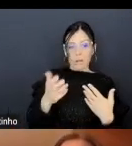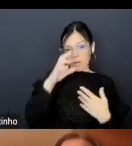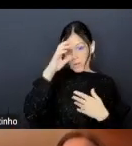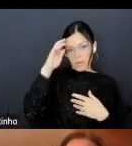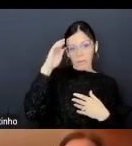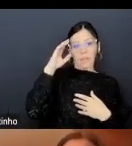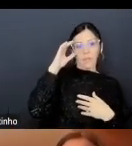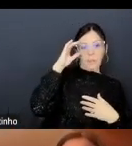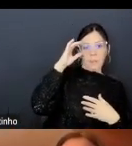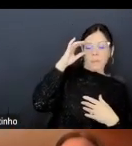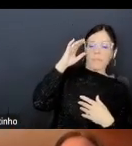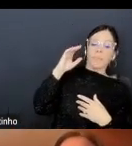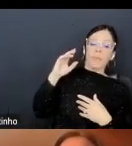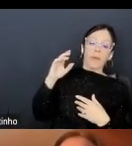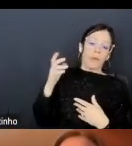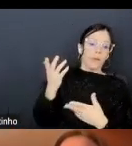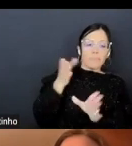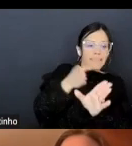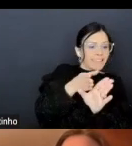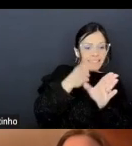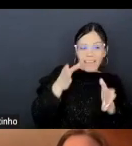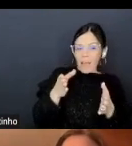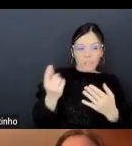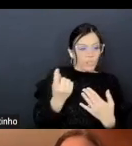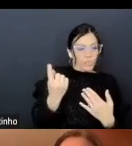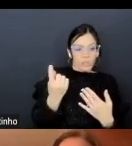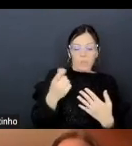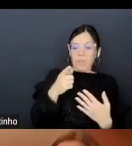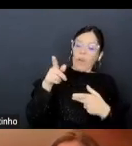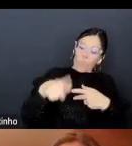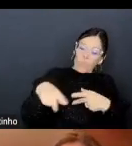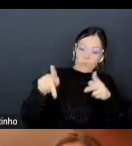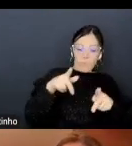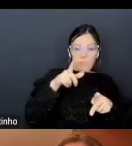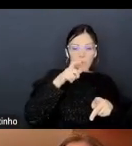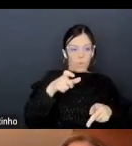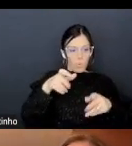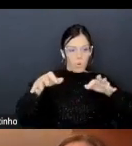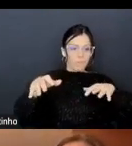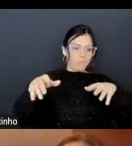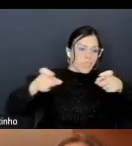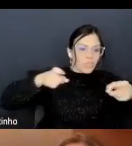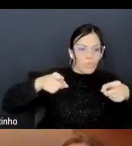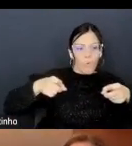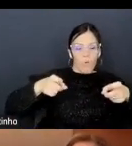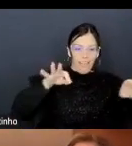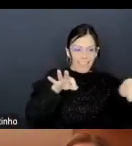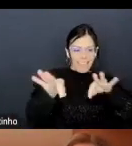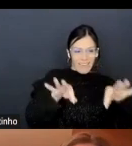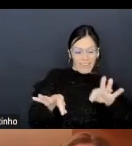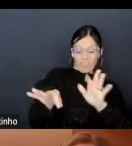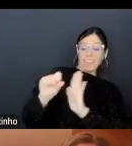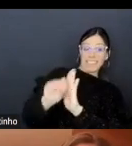psychologists to see these people who control the definition at a state level of